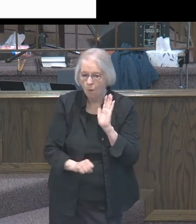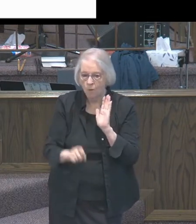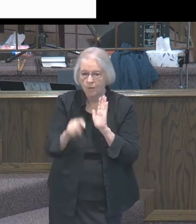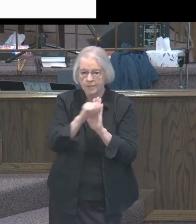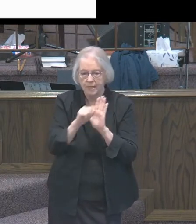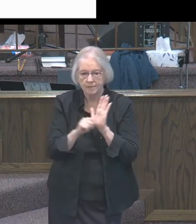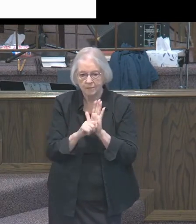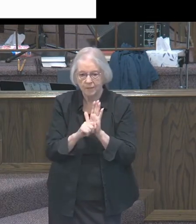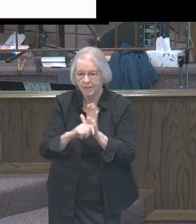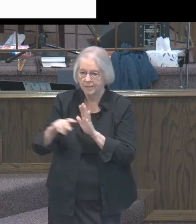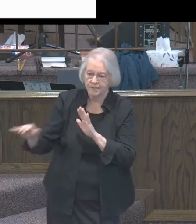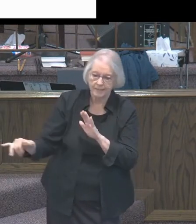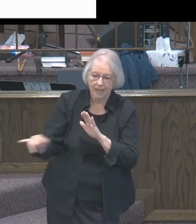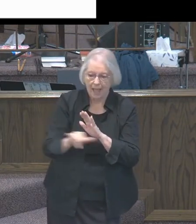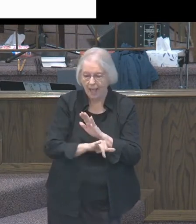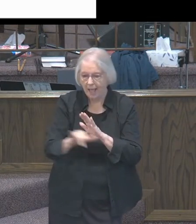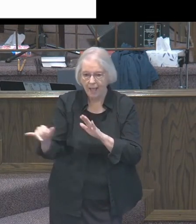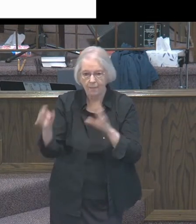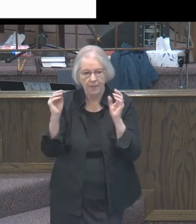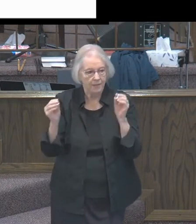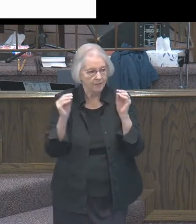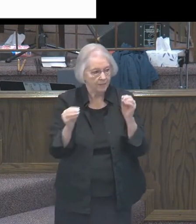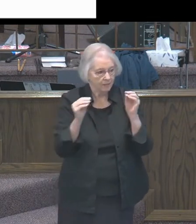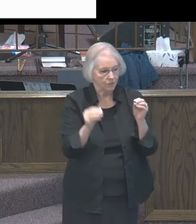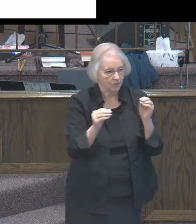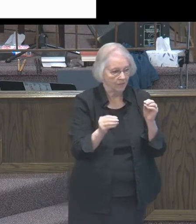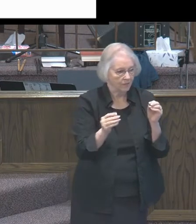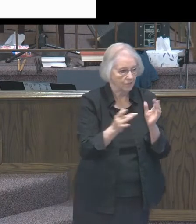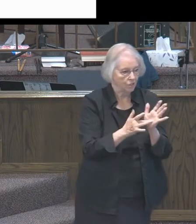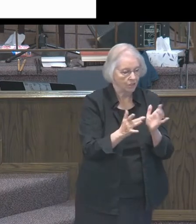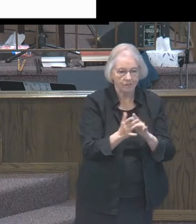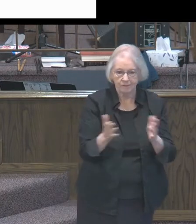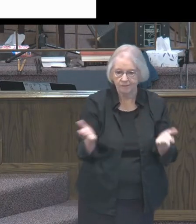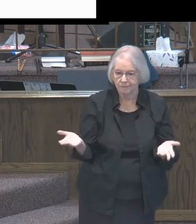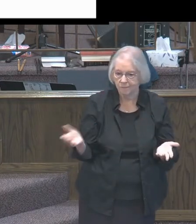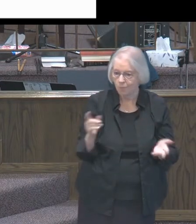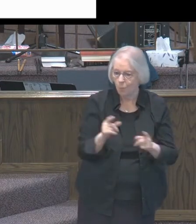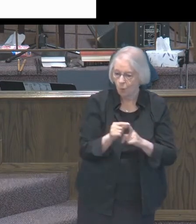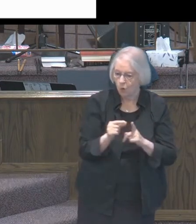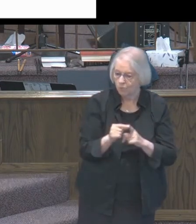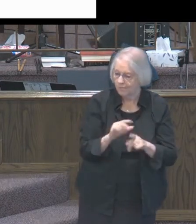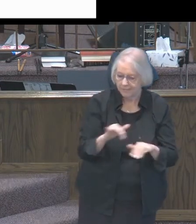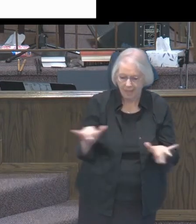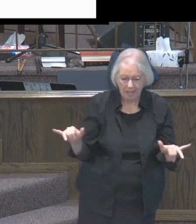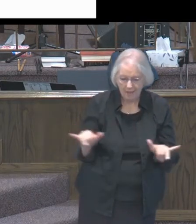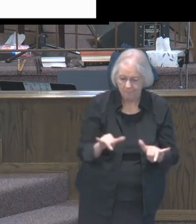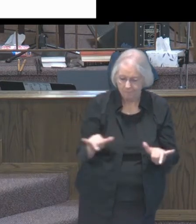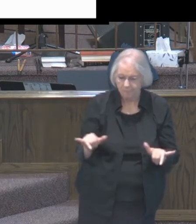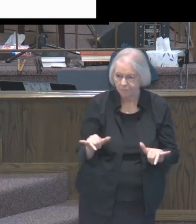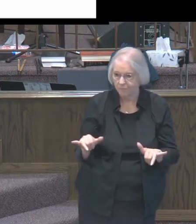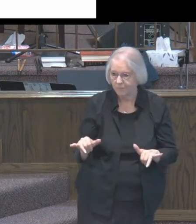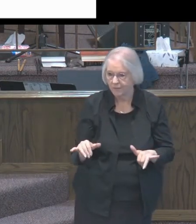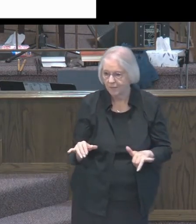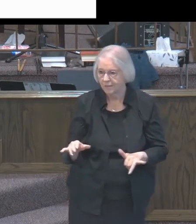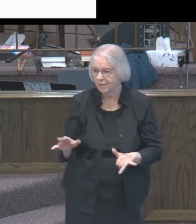Jesus' method for doing this, as we see throughout, is to contrast, as he reminds his disciples,